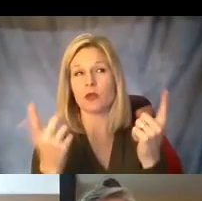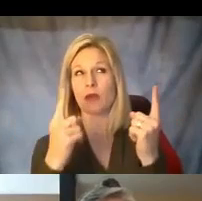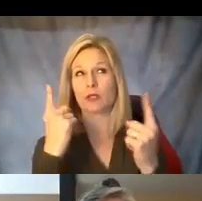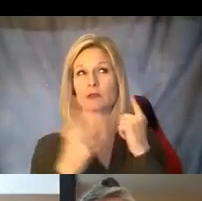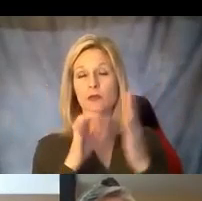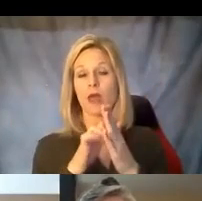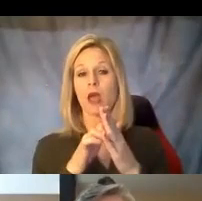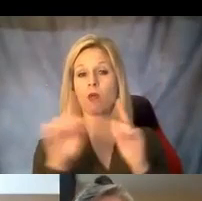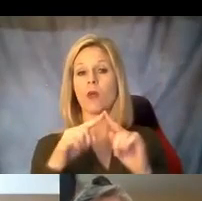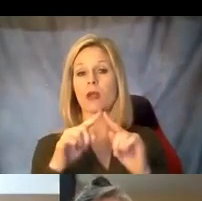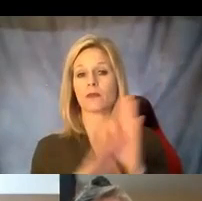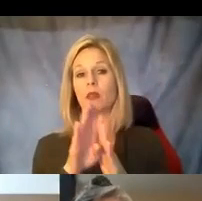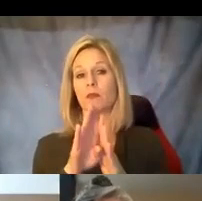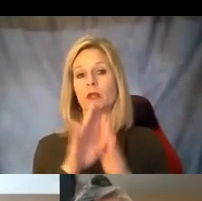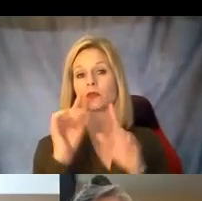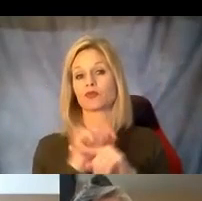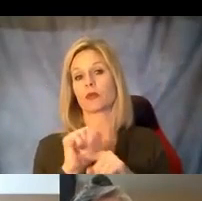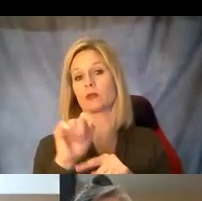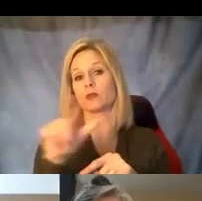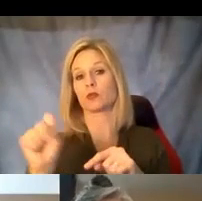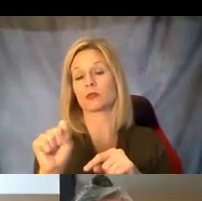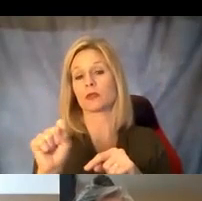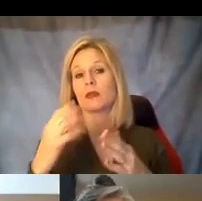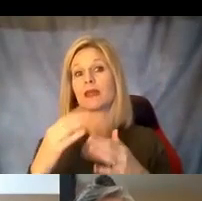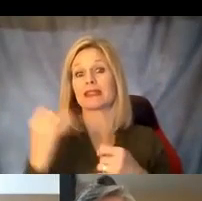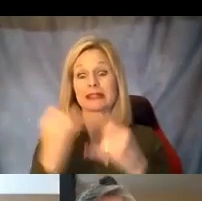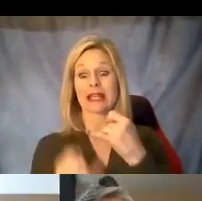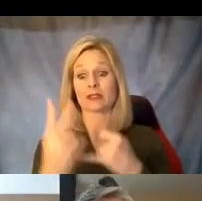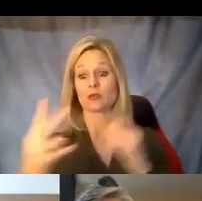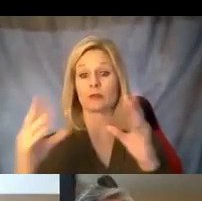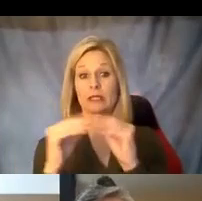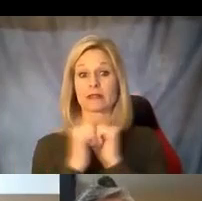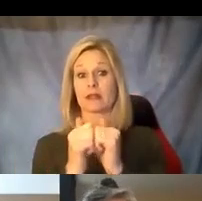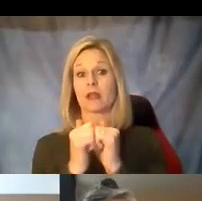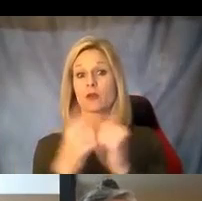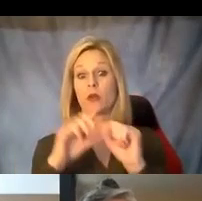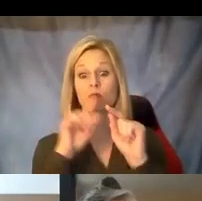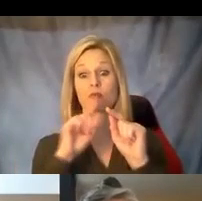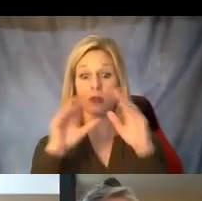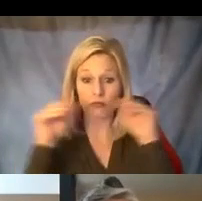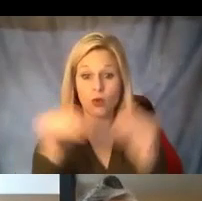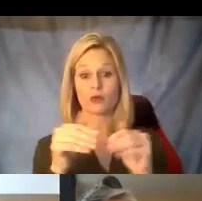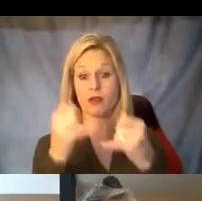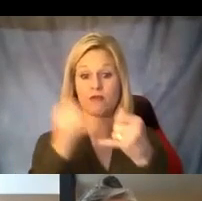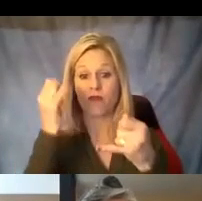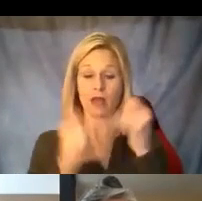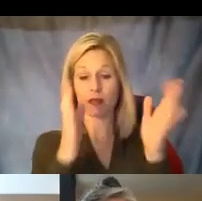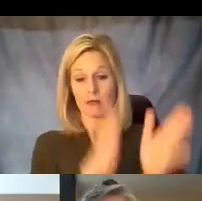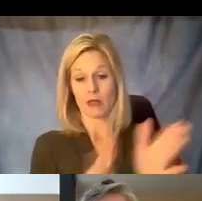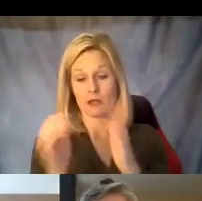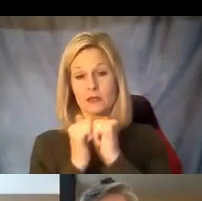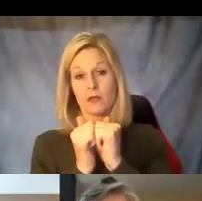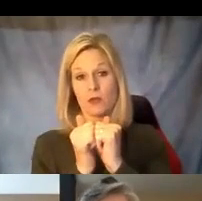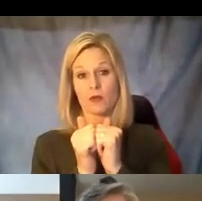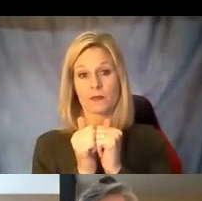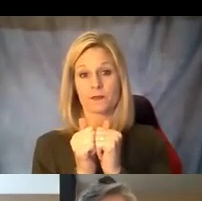tools. Now, over the next 2 sessions, our last 2 sessions together, we're really going to hone in on finalizing those plans together. You can